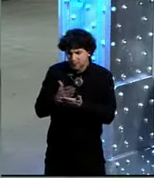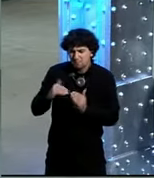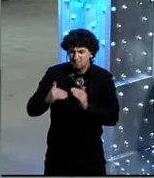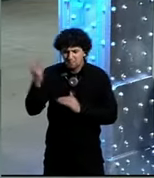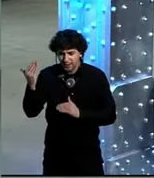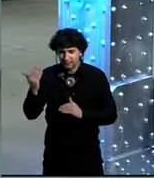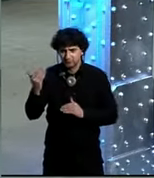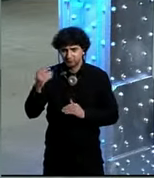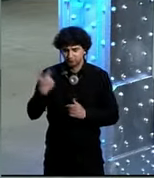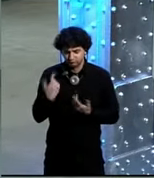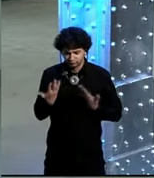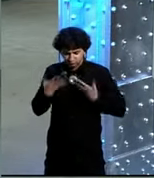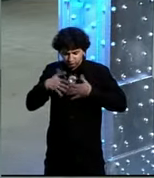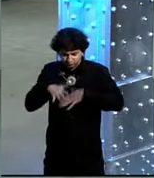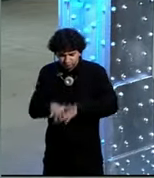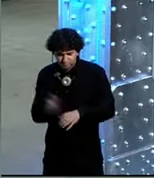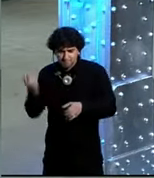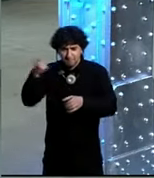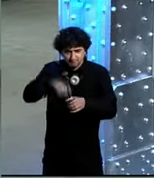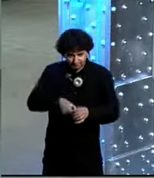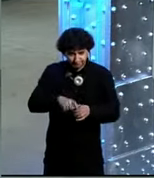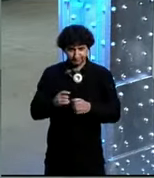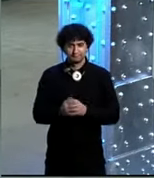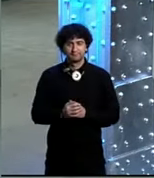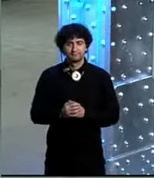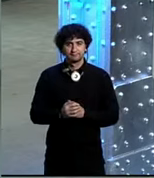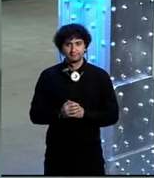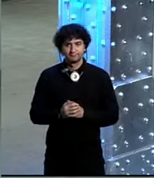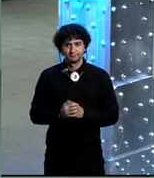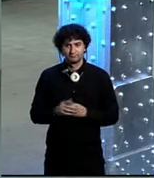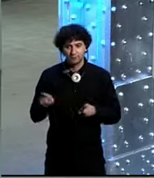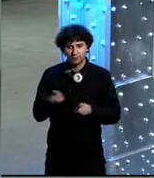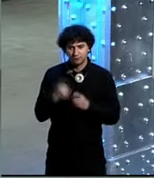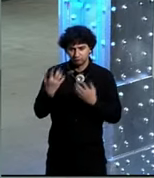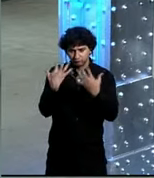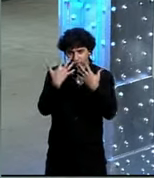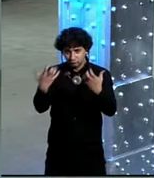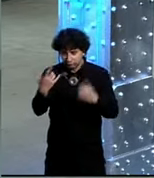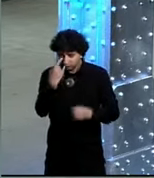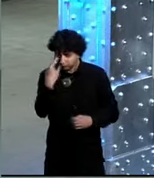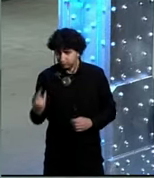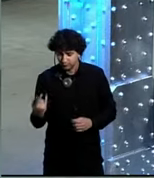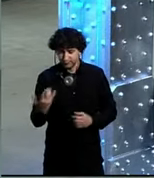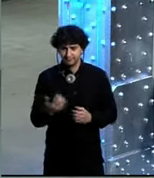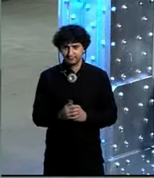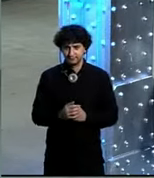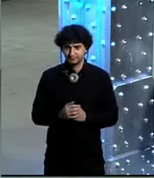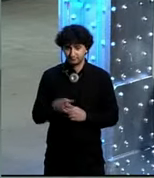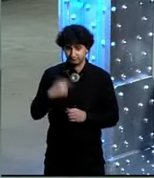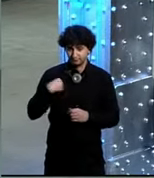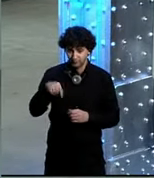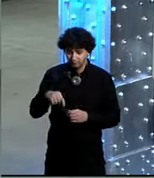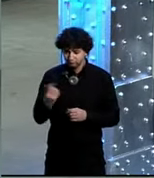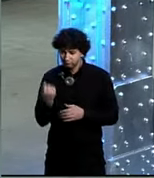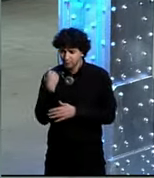immerses the audience and utilize the strengths of each media platform and make them support each other to create